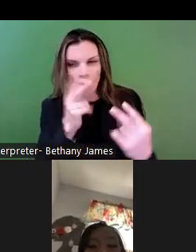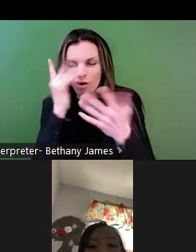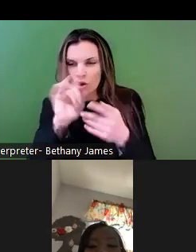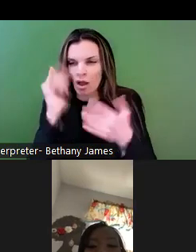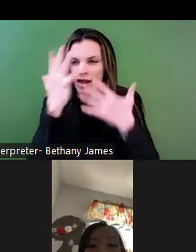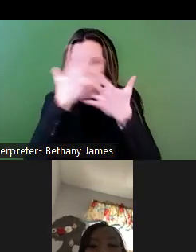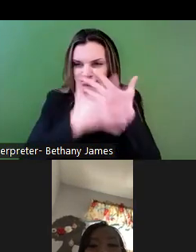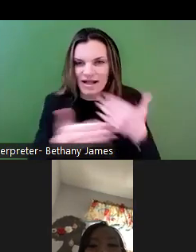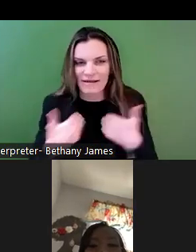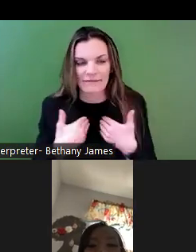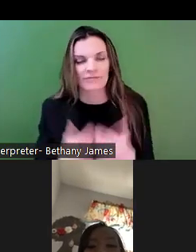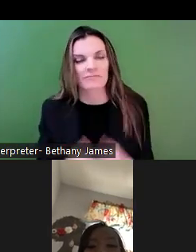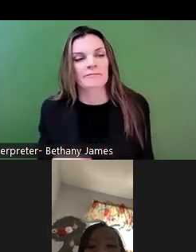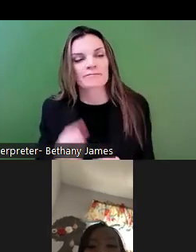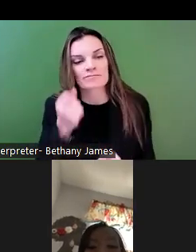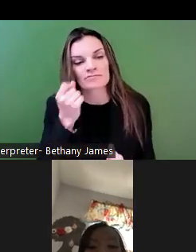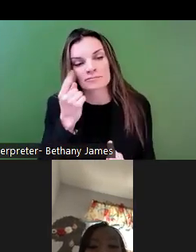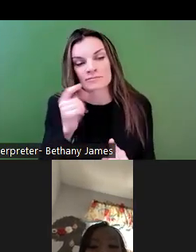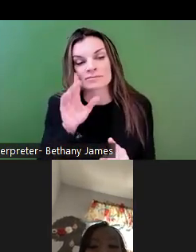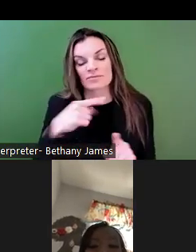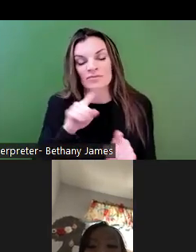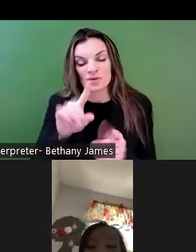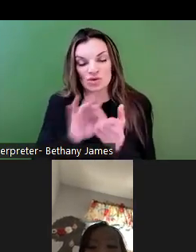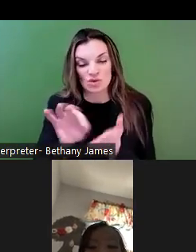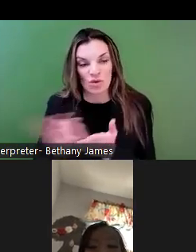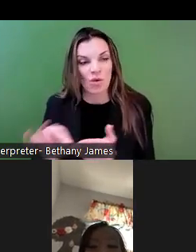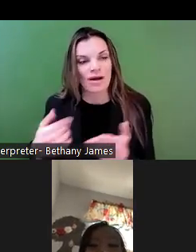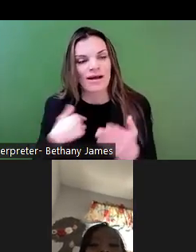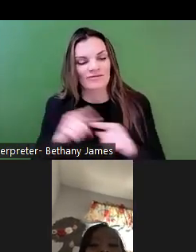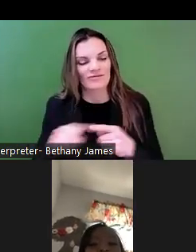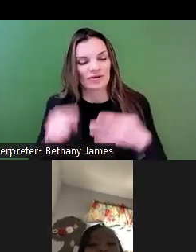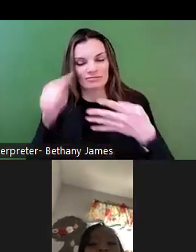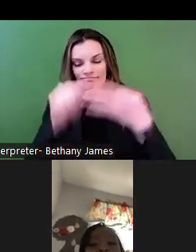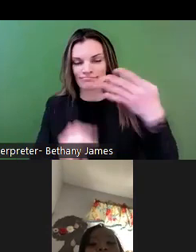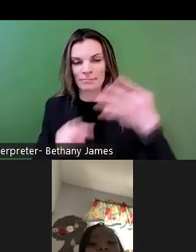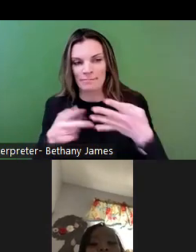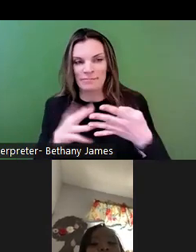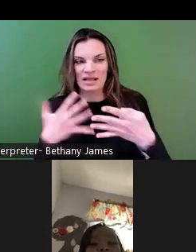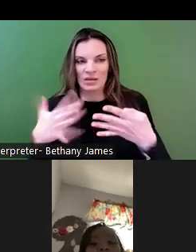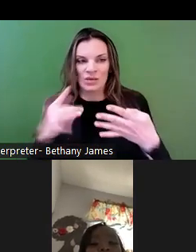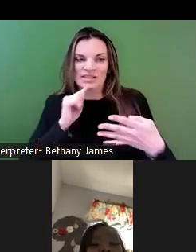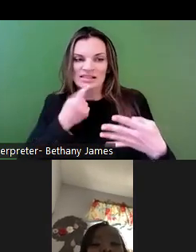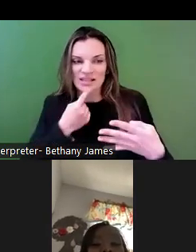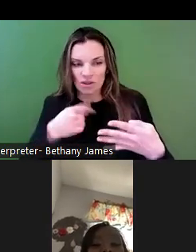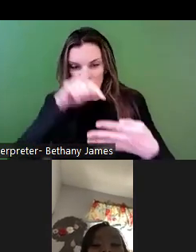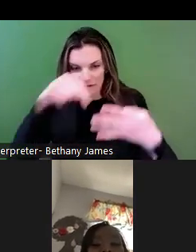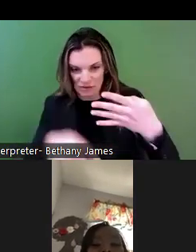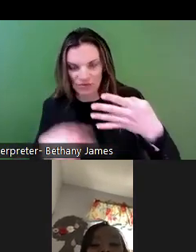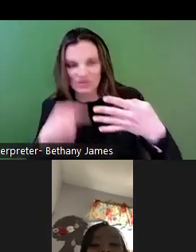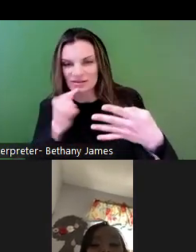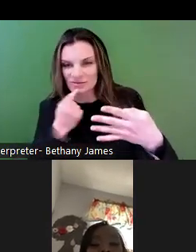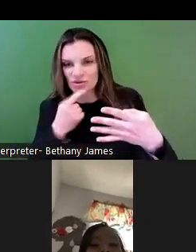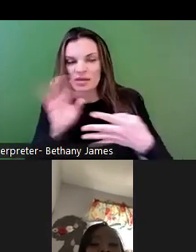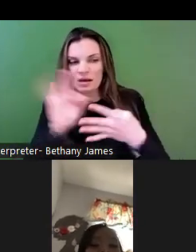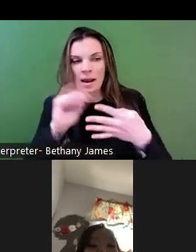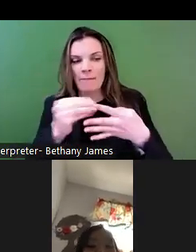stroke, or a severe stroke. The higher that the score is, the more severe the stroke is. Just because someone has an NIH S